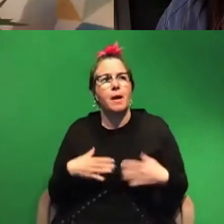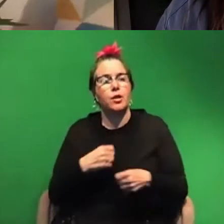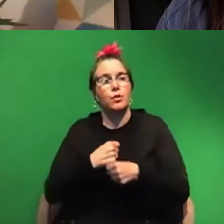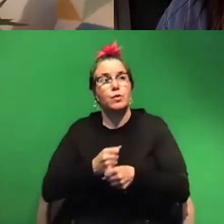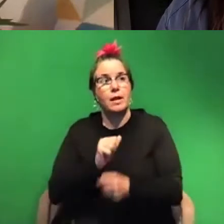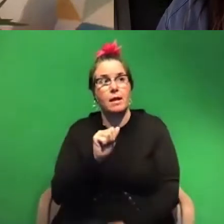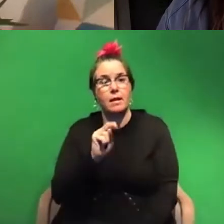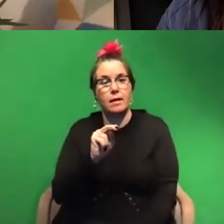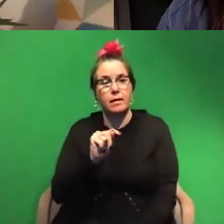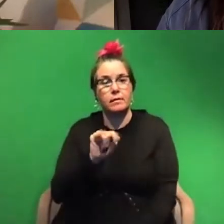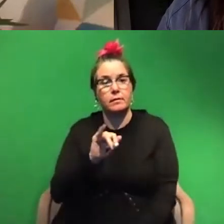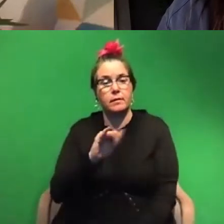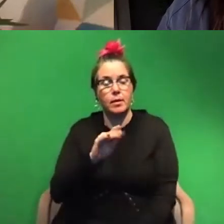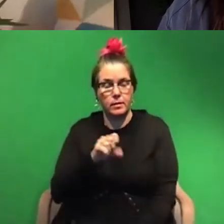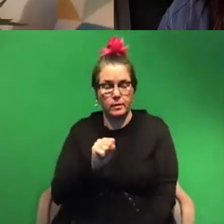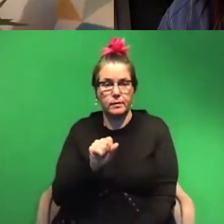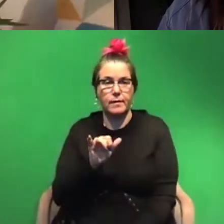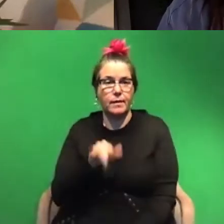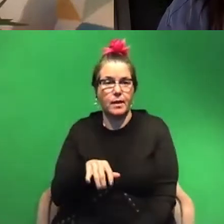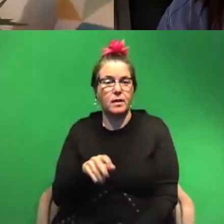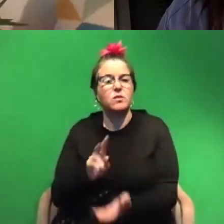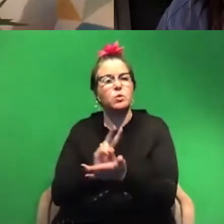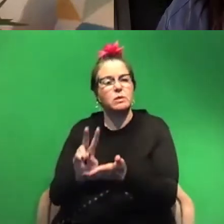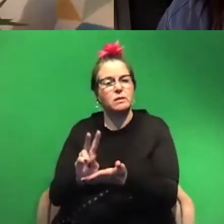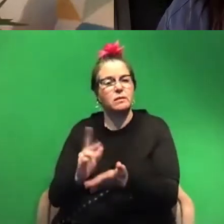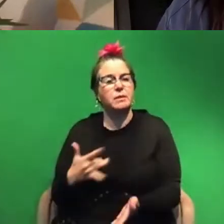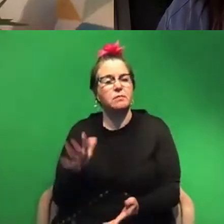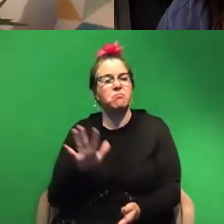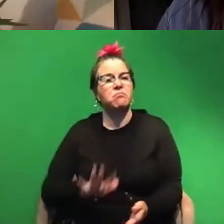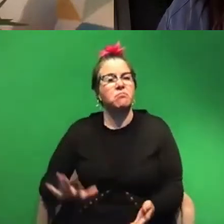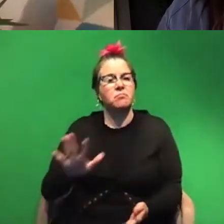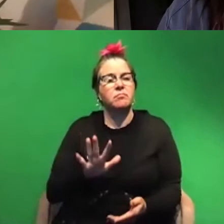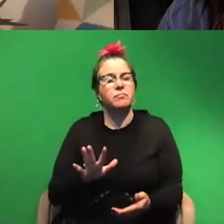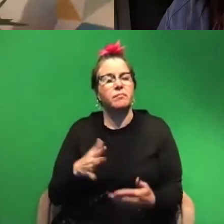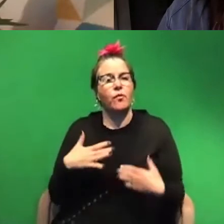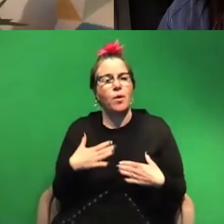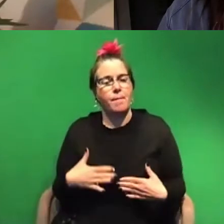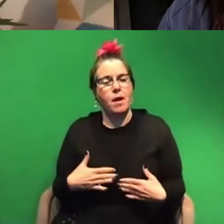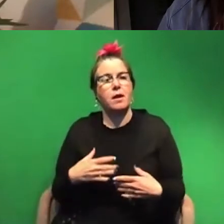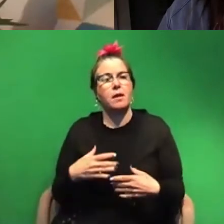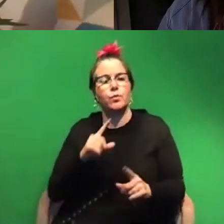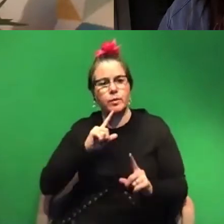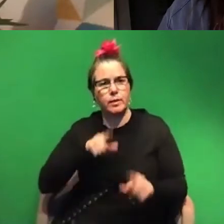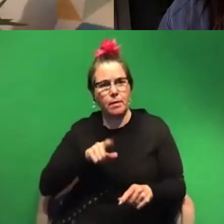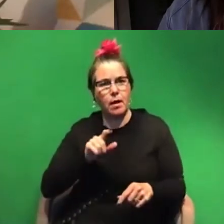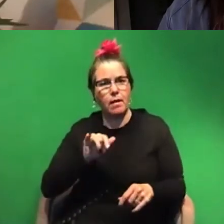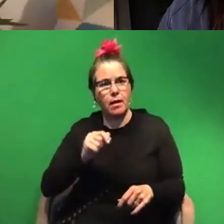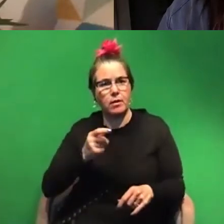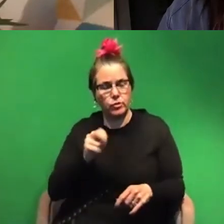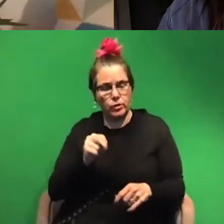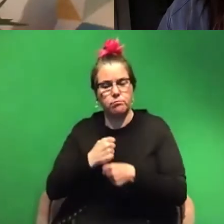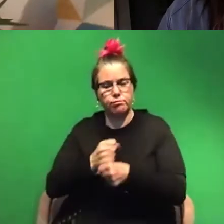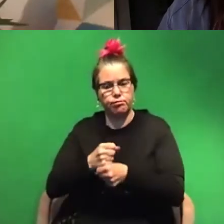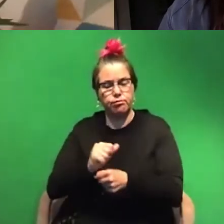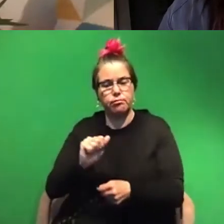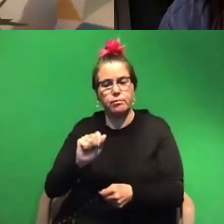antibodies? And so that's basically 2 weeks. It takes about 2 weeks for the body to respond to that antigen and create antibodies against